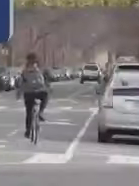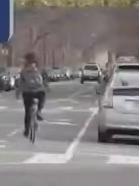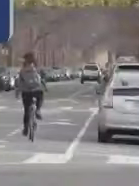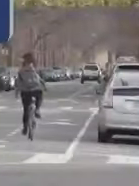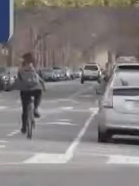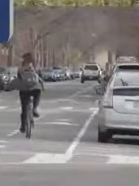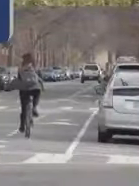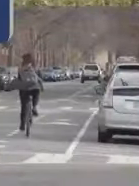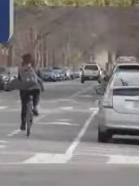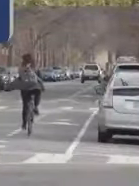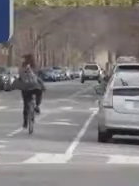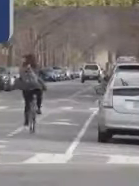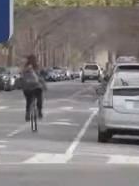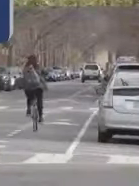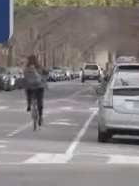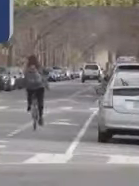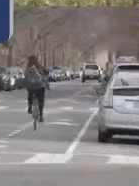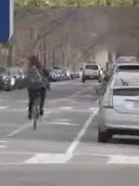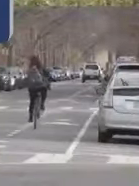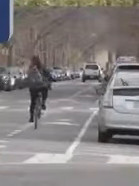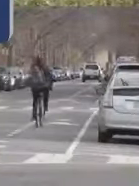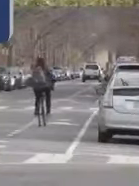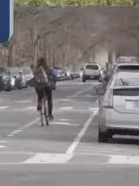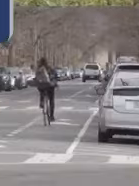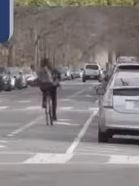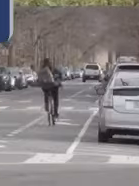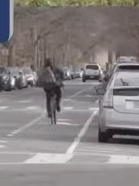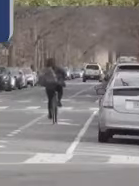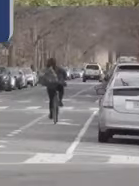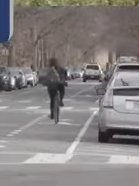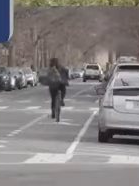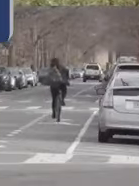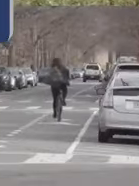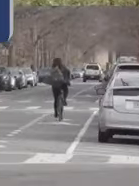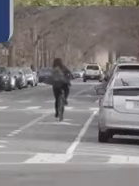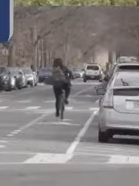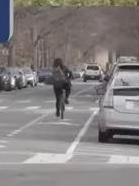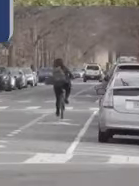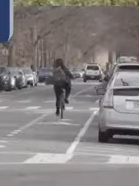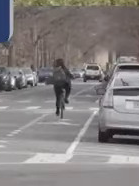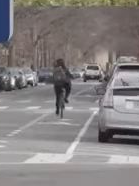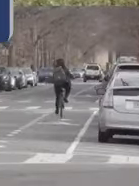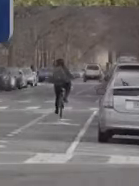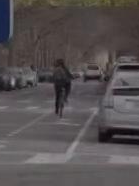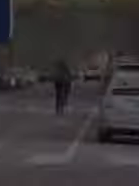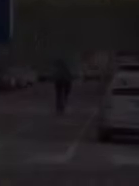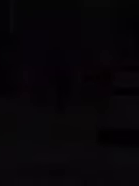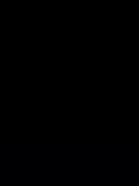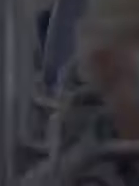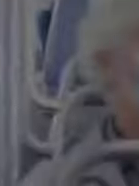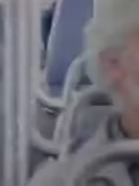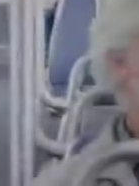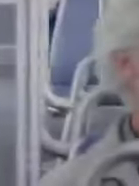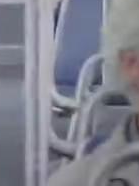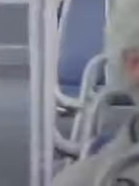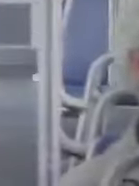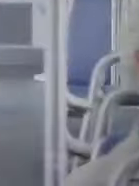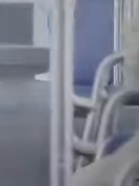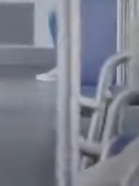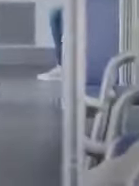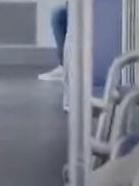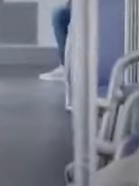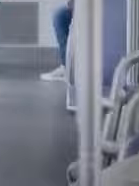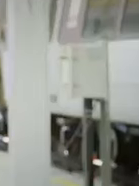the latest here with the District Department of Transportation. Thanks for checking out this edition of DDOT Direct. This is